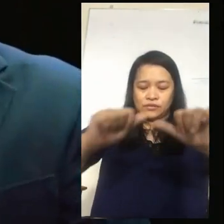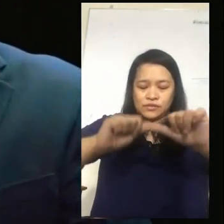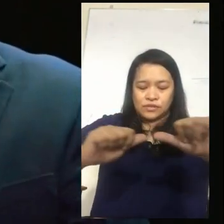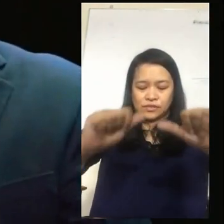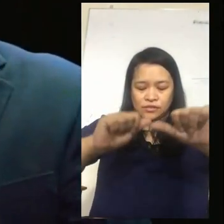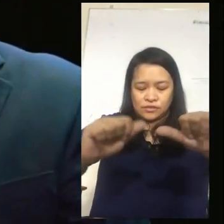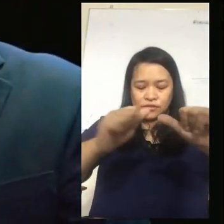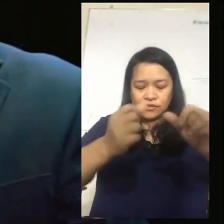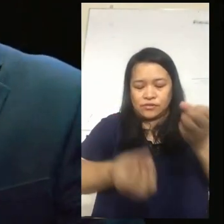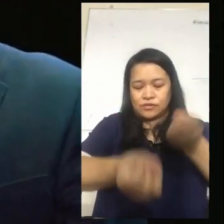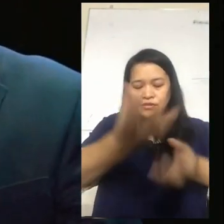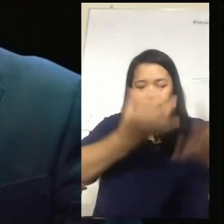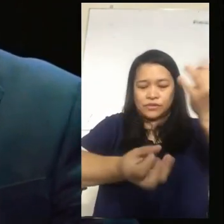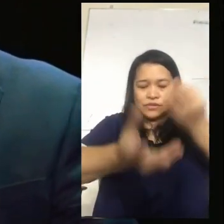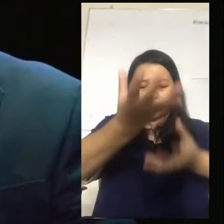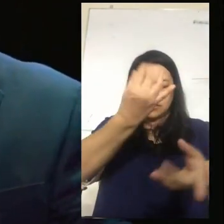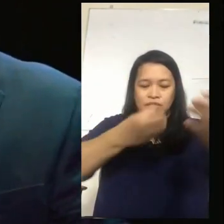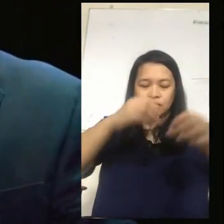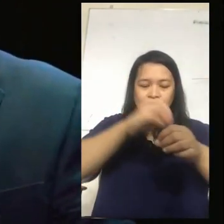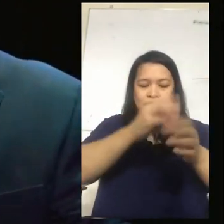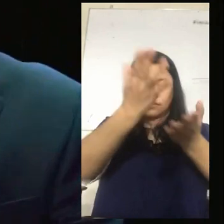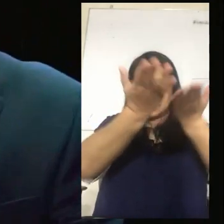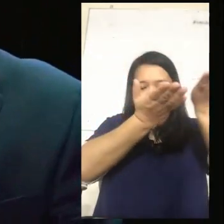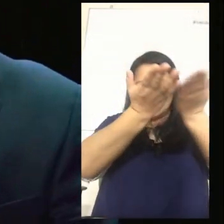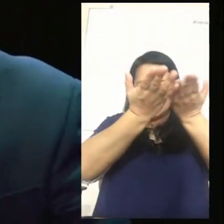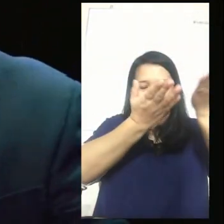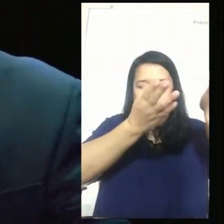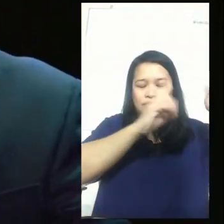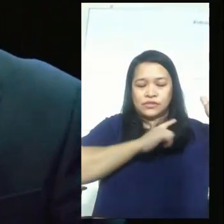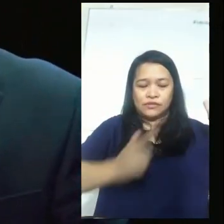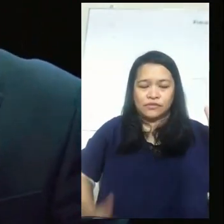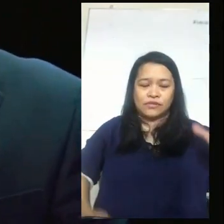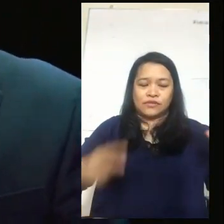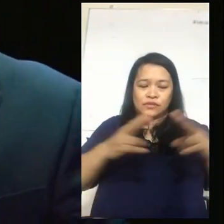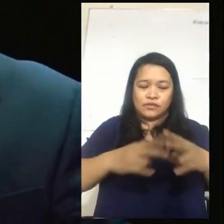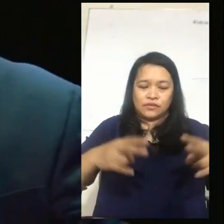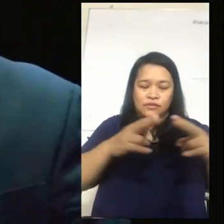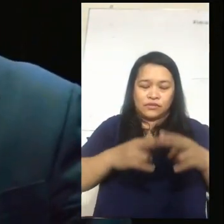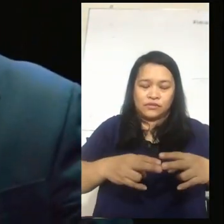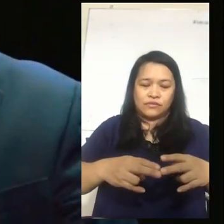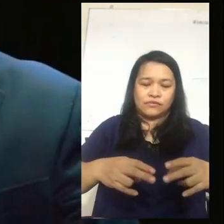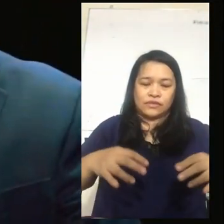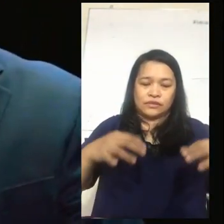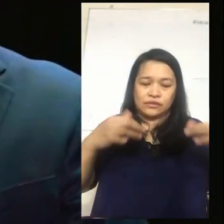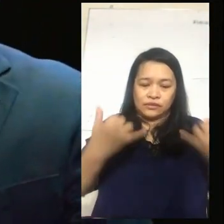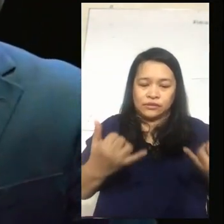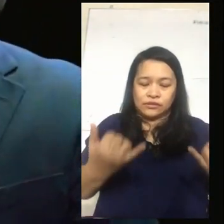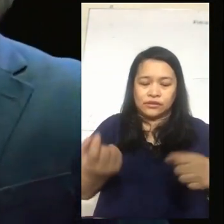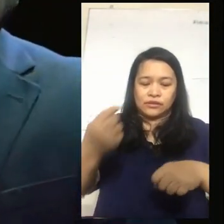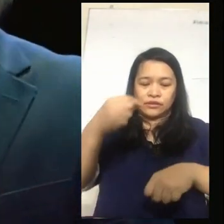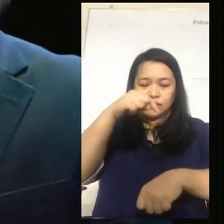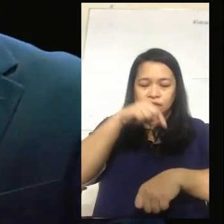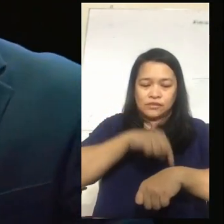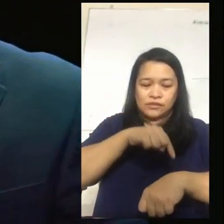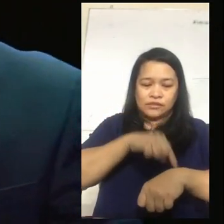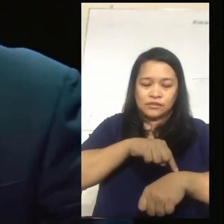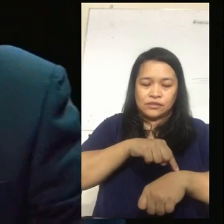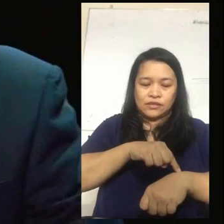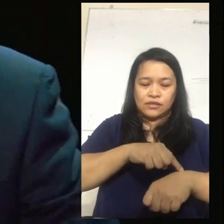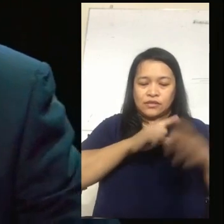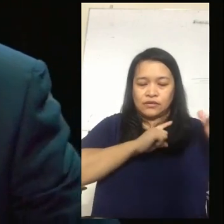burning in the service of the Lord, even during these trying times. Oh,